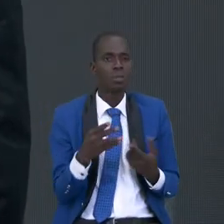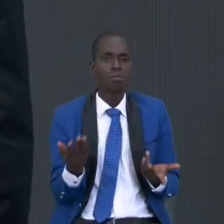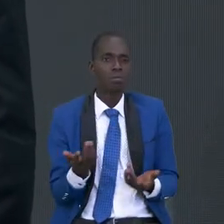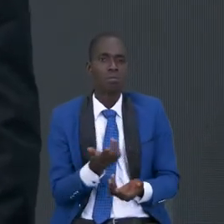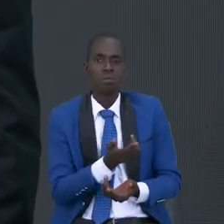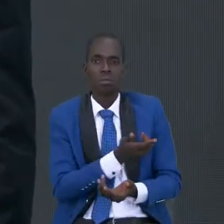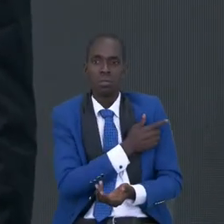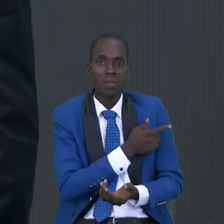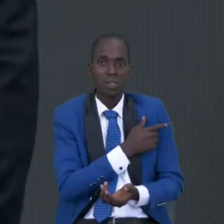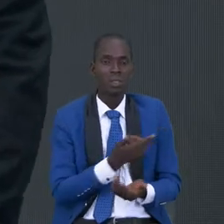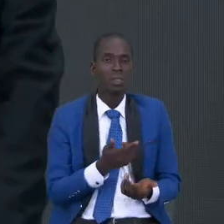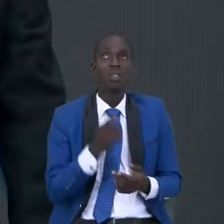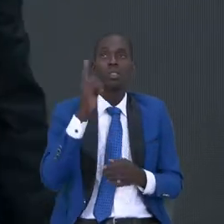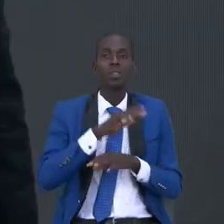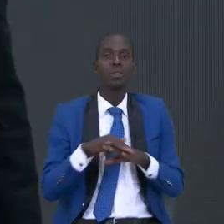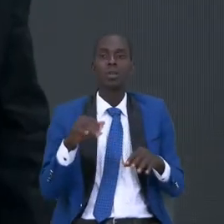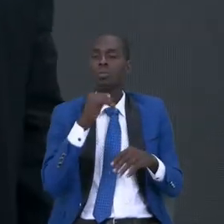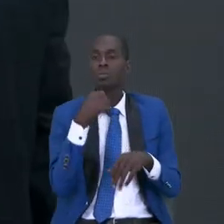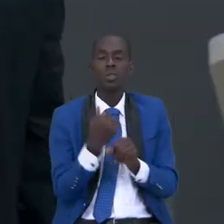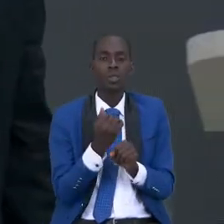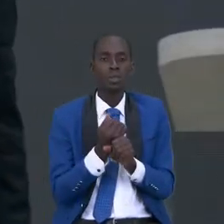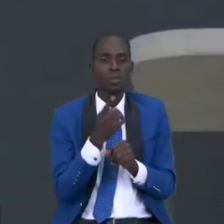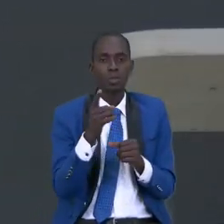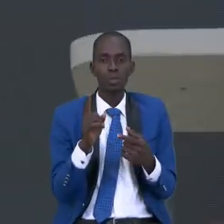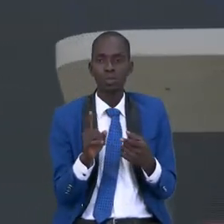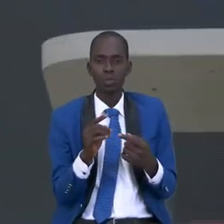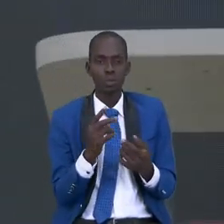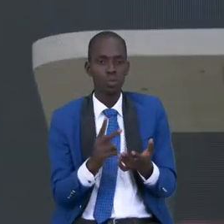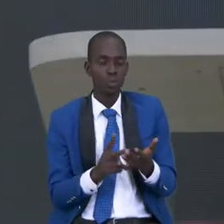make duplicates. He creates